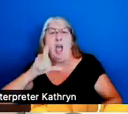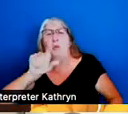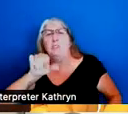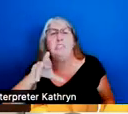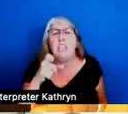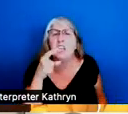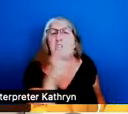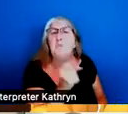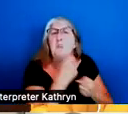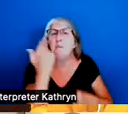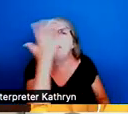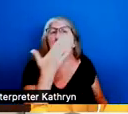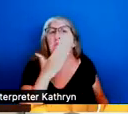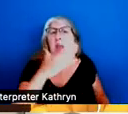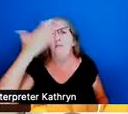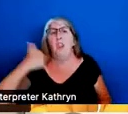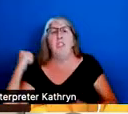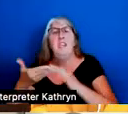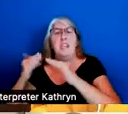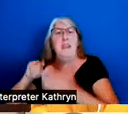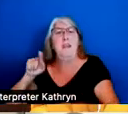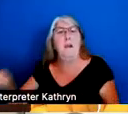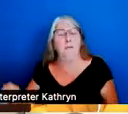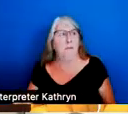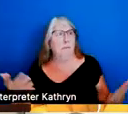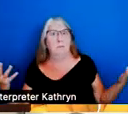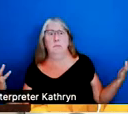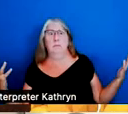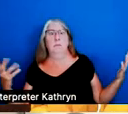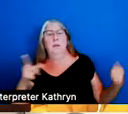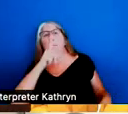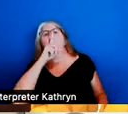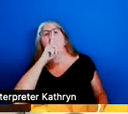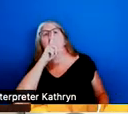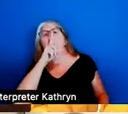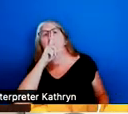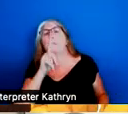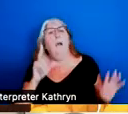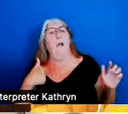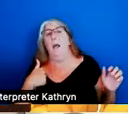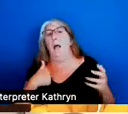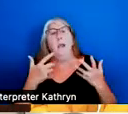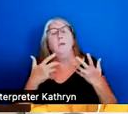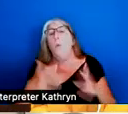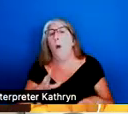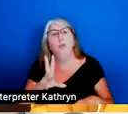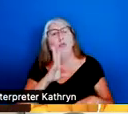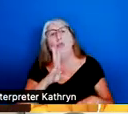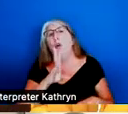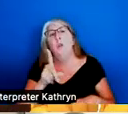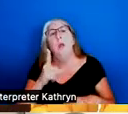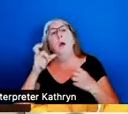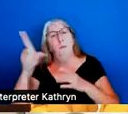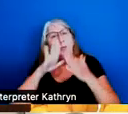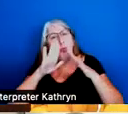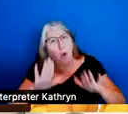dare you make me look bad in front of the neighbors. And I didn't say anything back because I want him to be more calm. So I have to